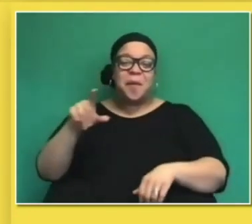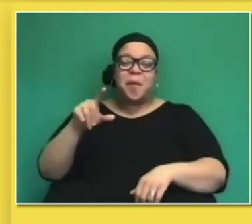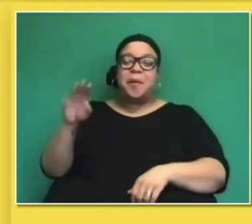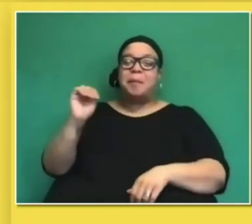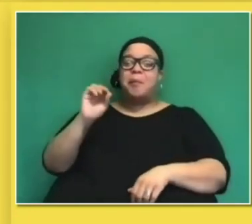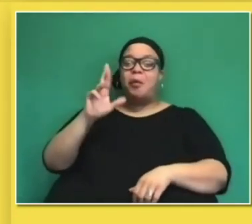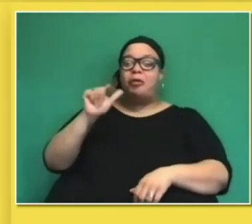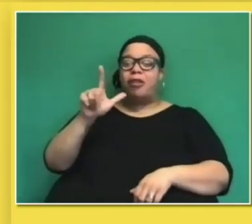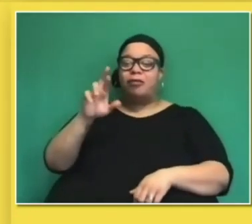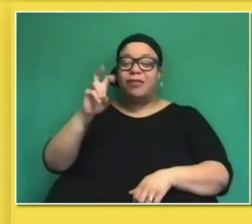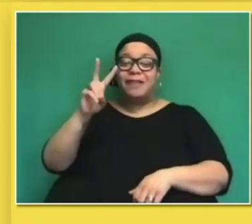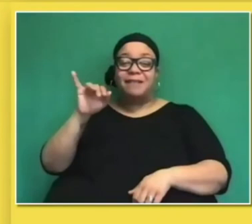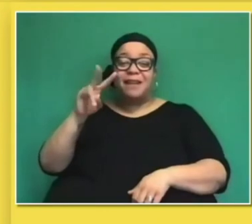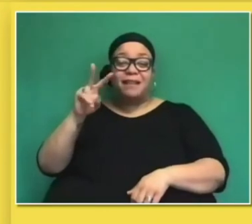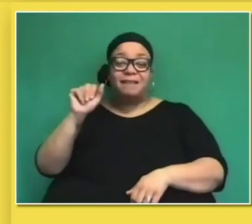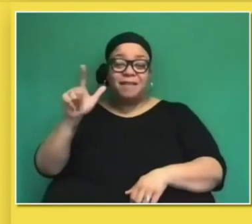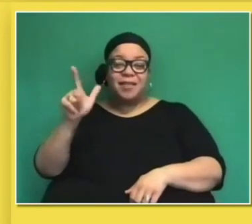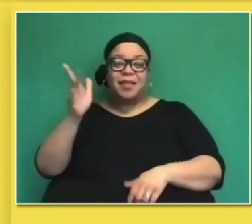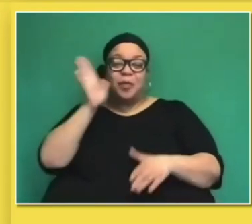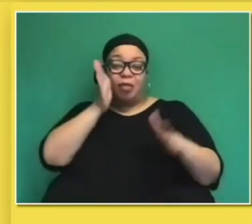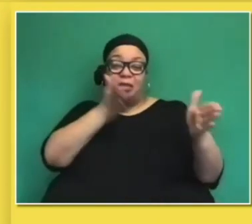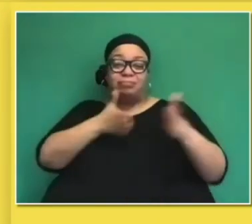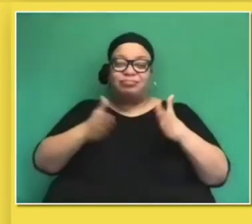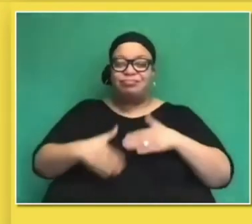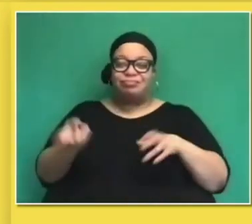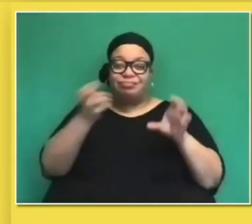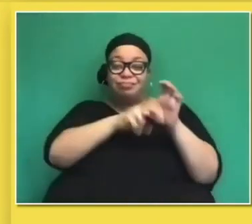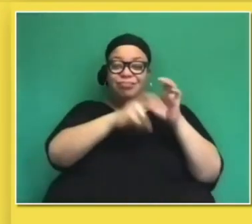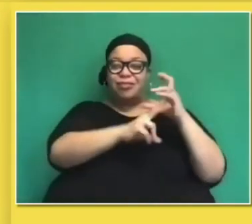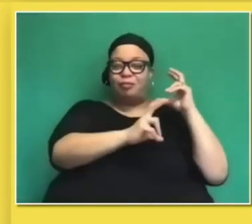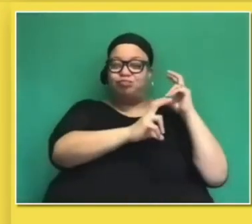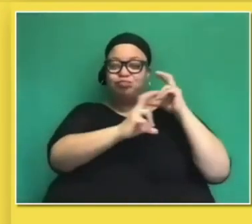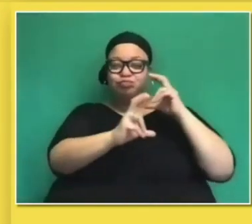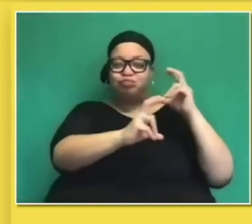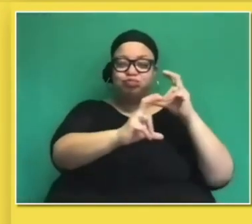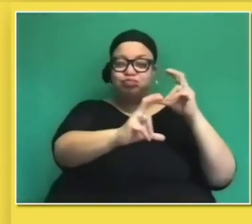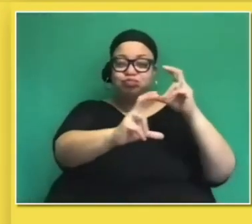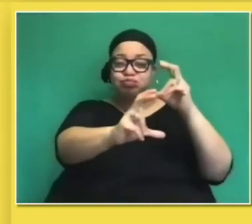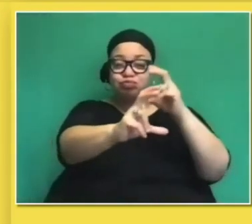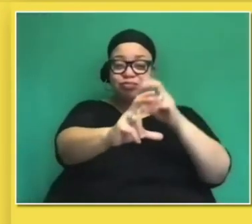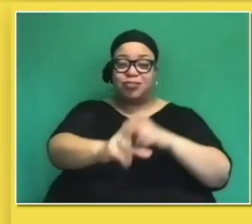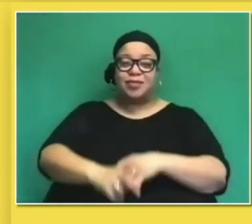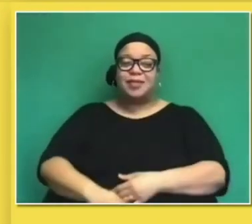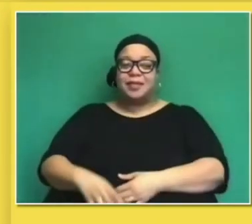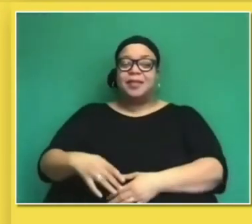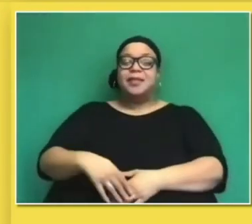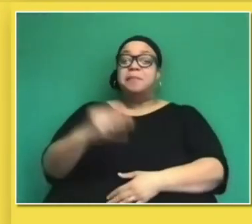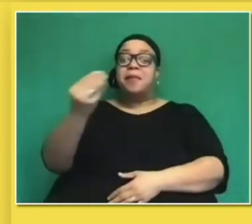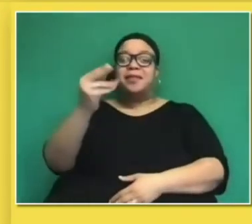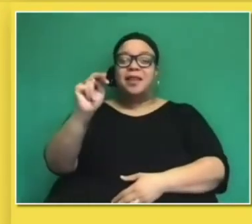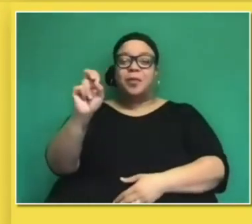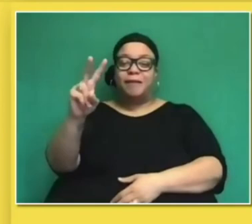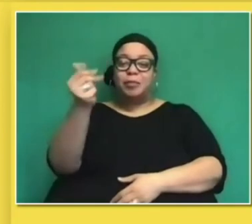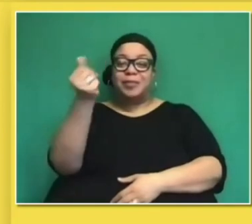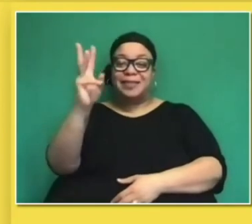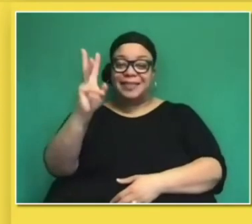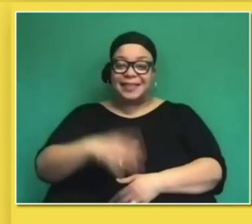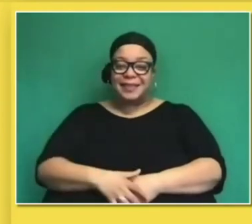we continue to push that our democracy matters and that we, the